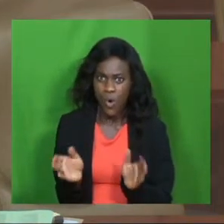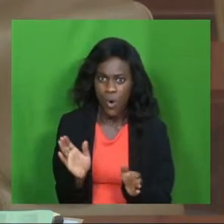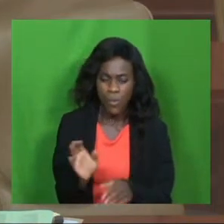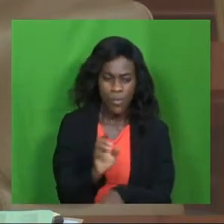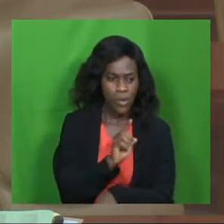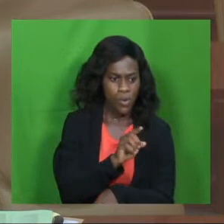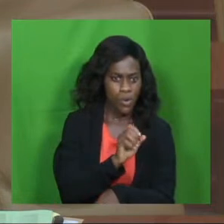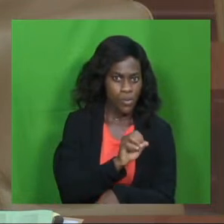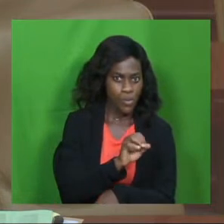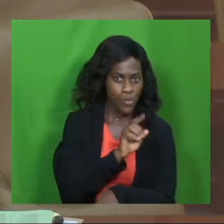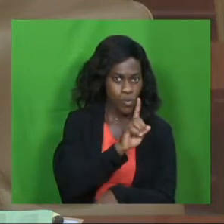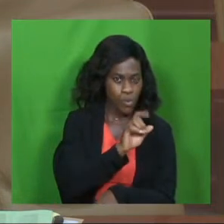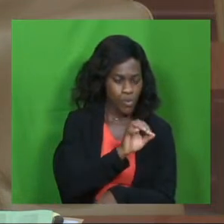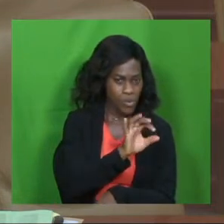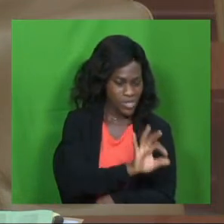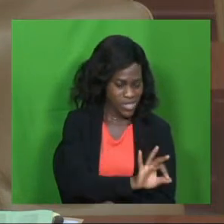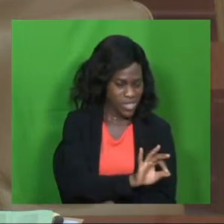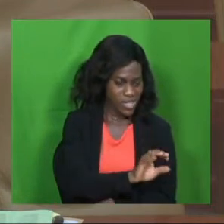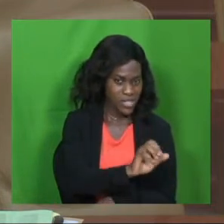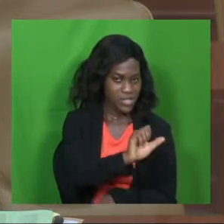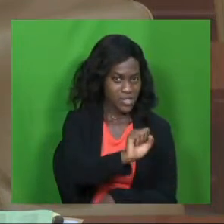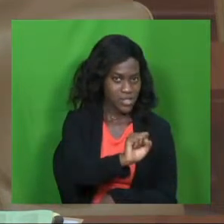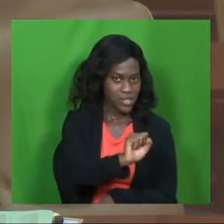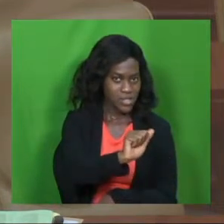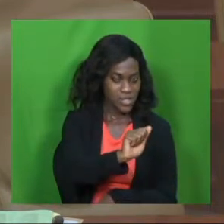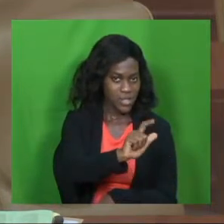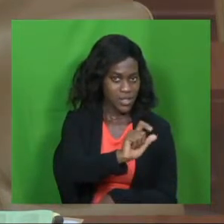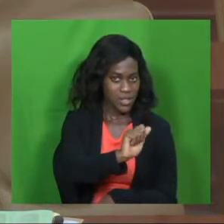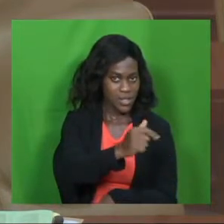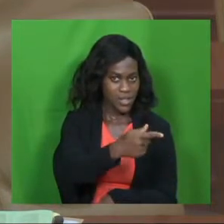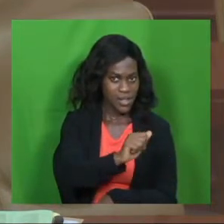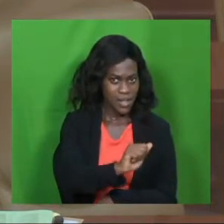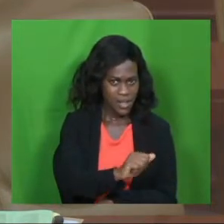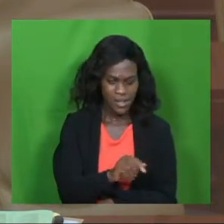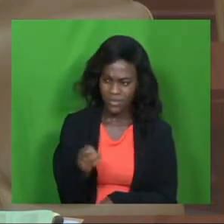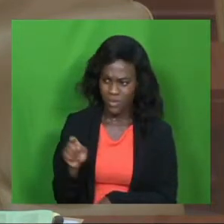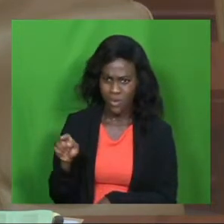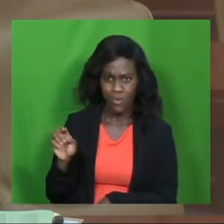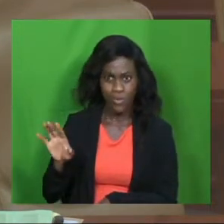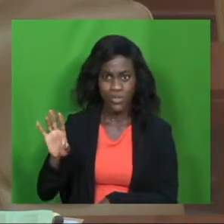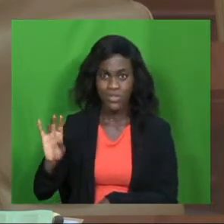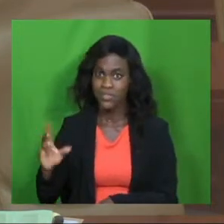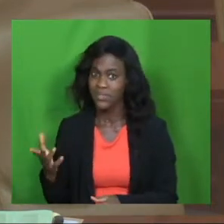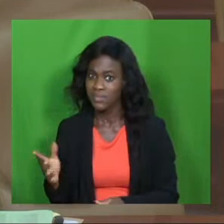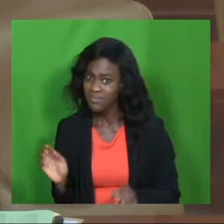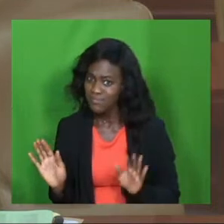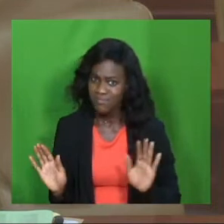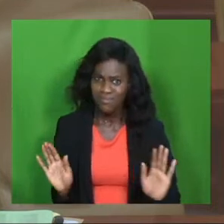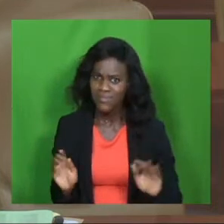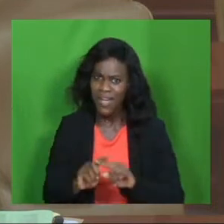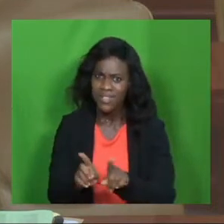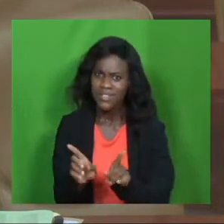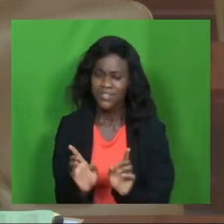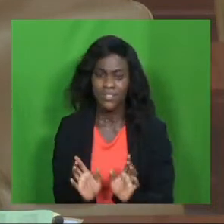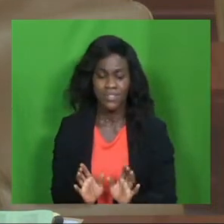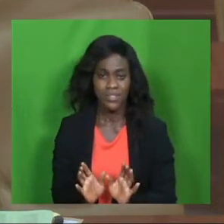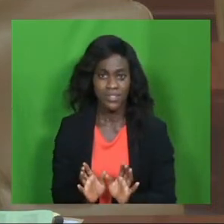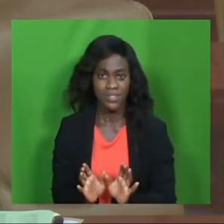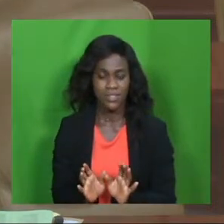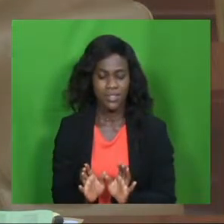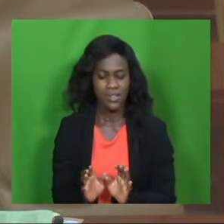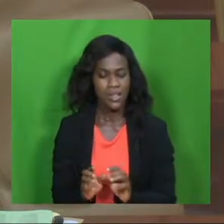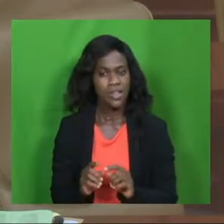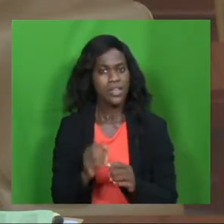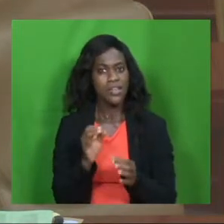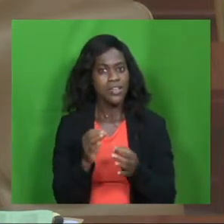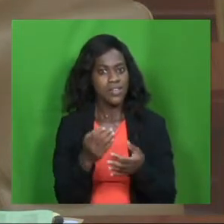1.9 in the case of Salga and in the case of Yeji. The Speaker, it is even worse when you look